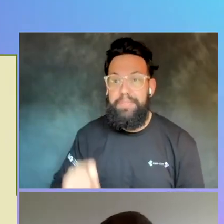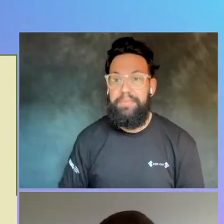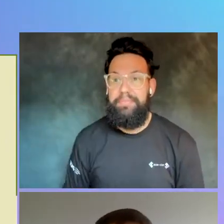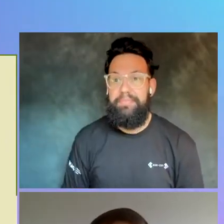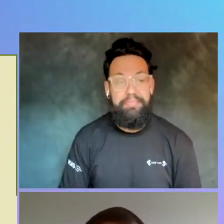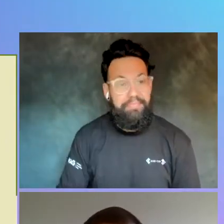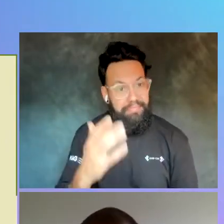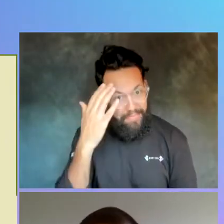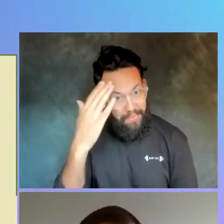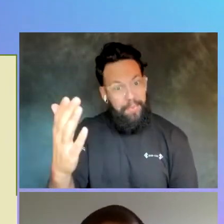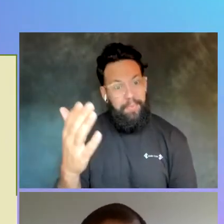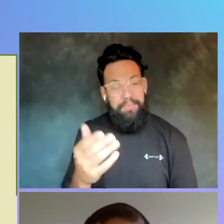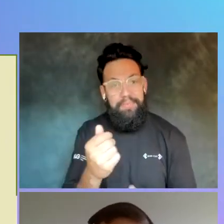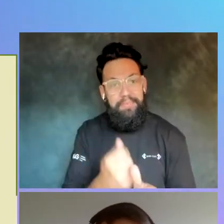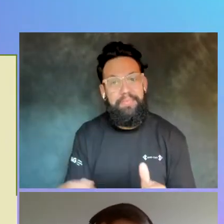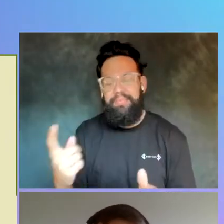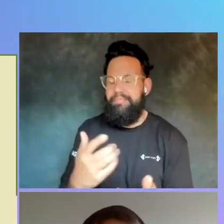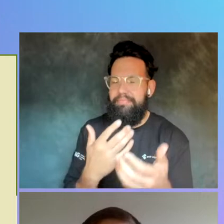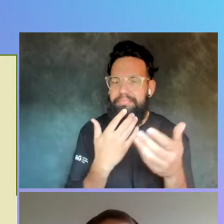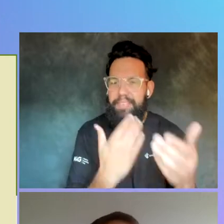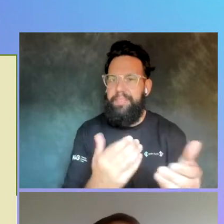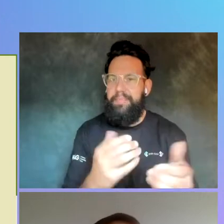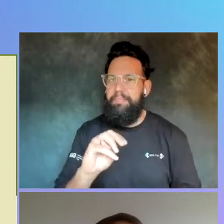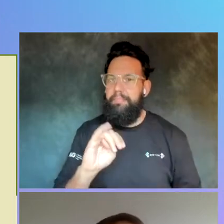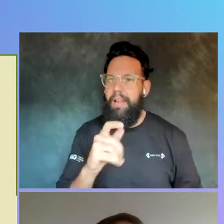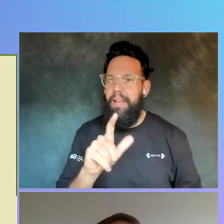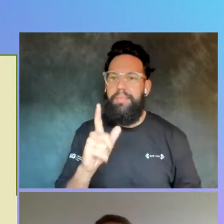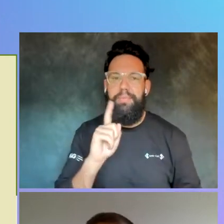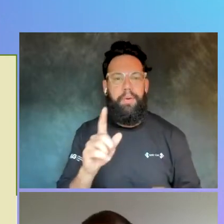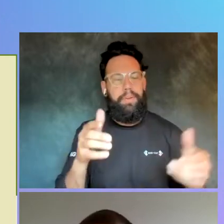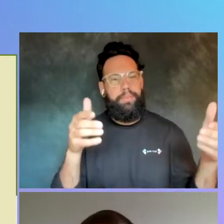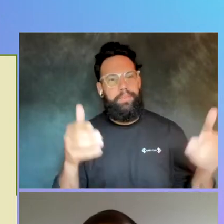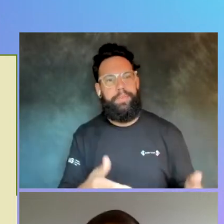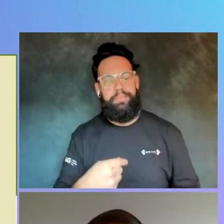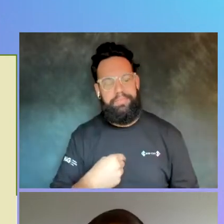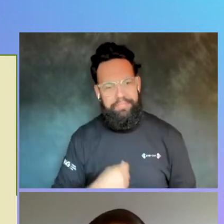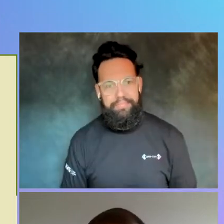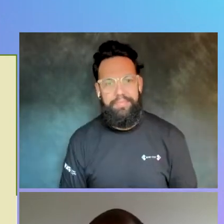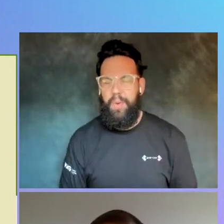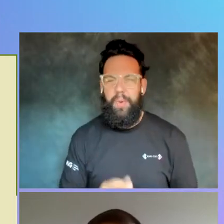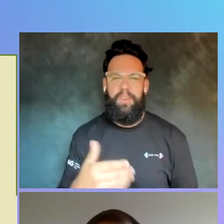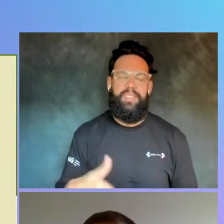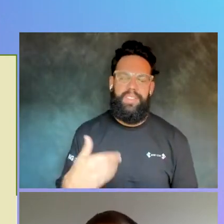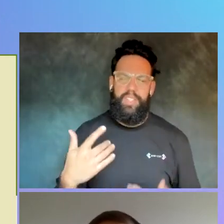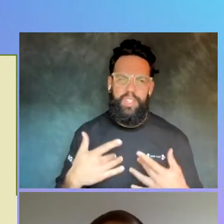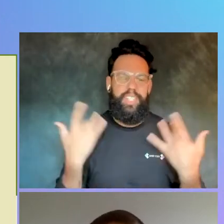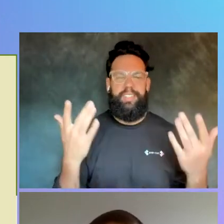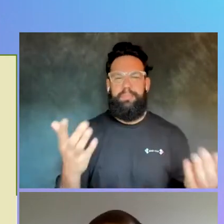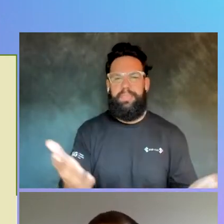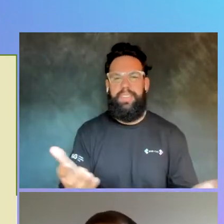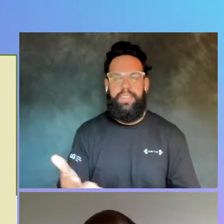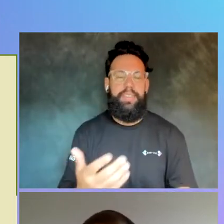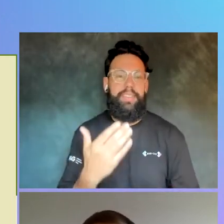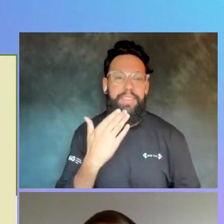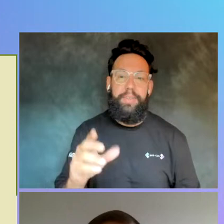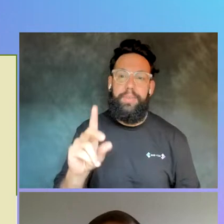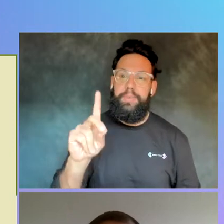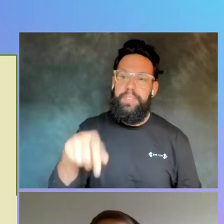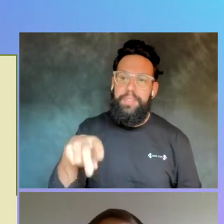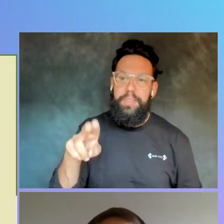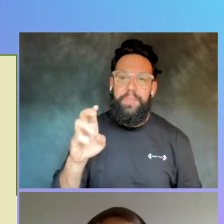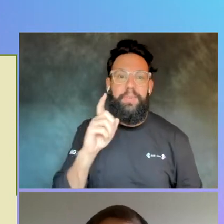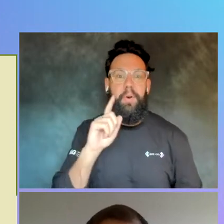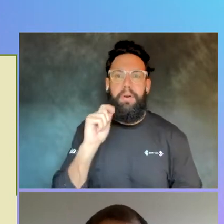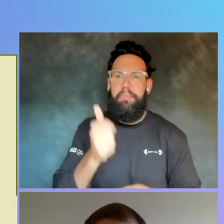Hello, everyone, and thank you, Michael, for the introduction. I'm thrilled to be here, and thanks to the Q as well for setting this up every